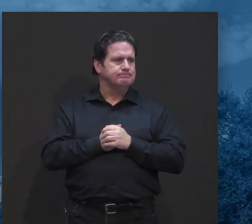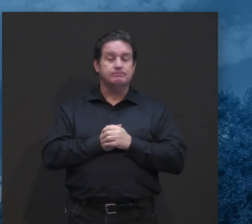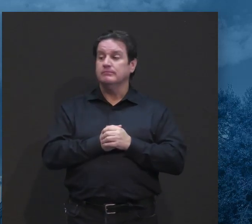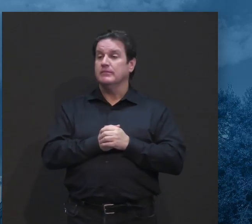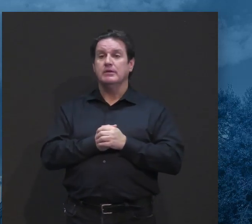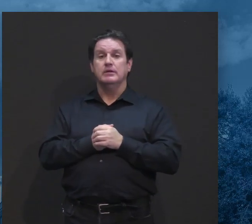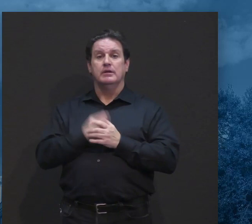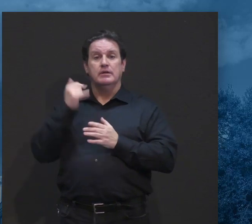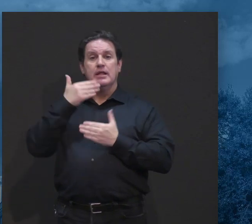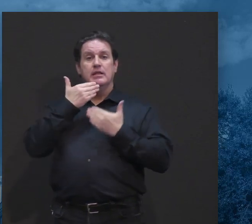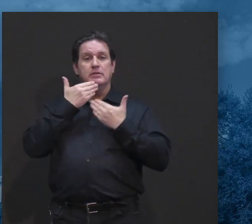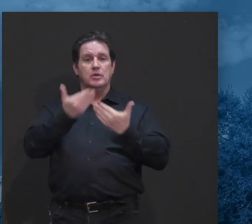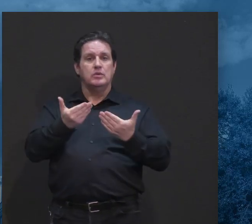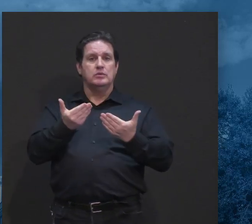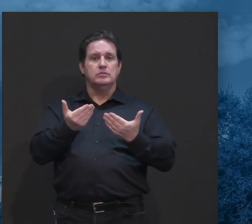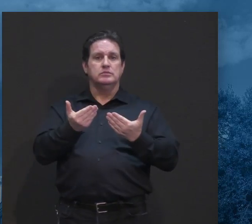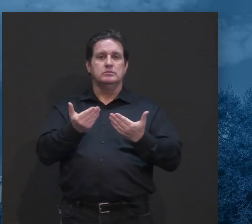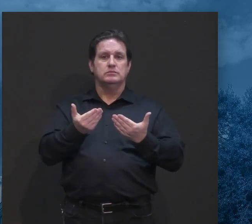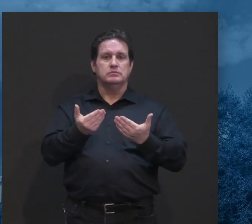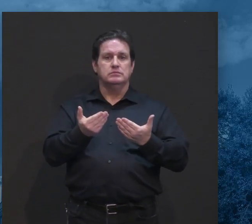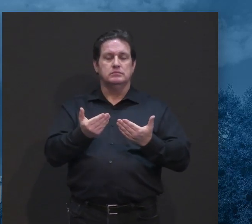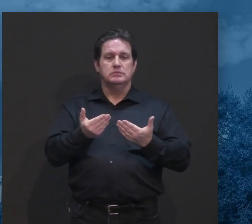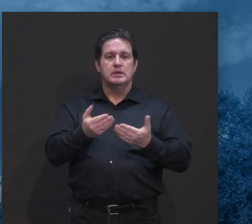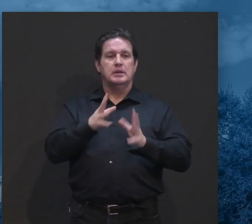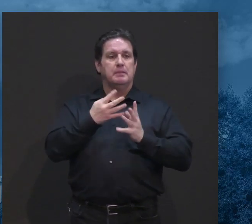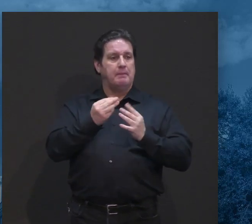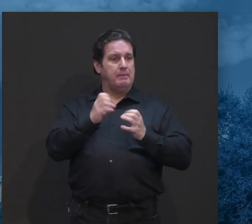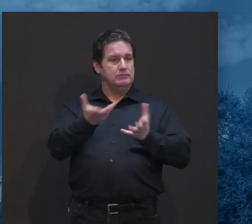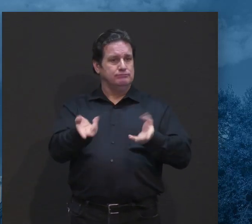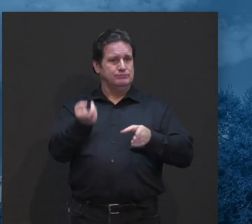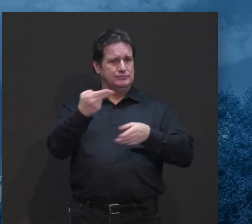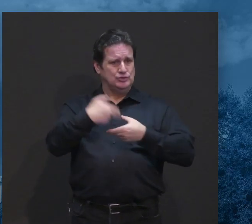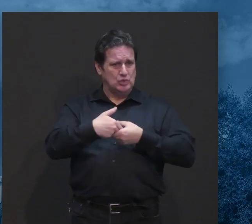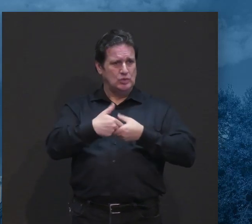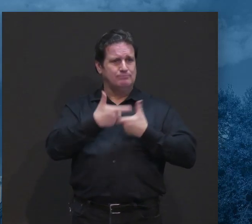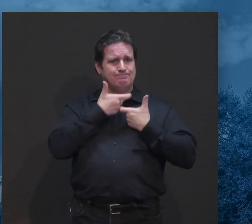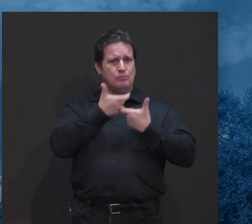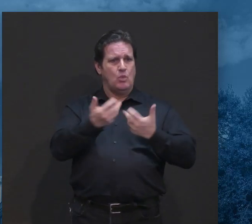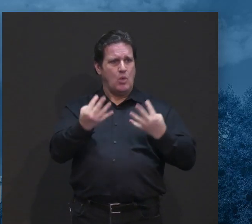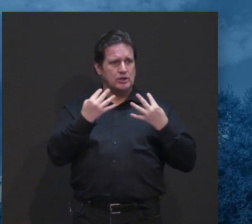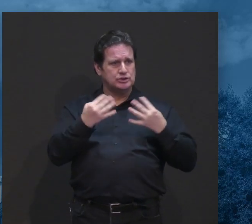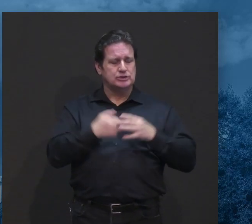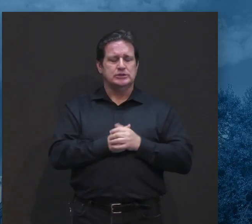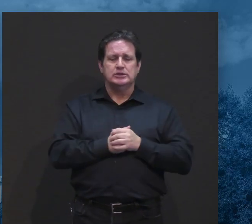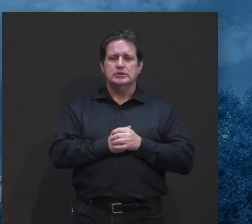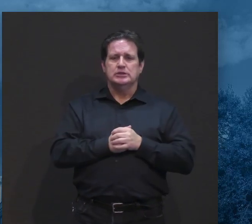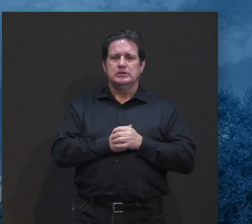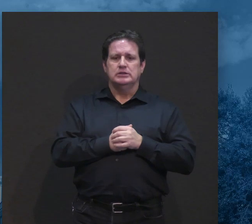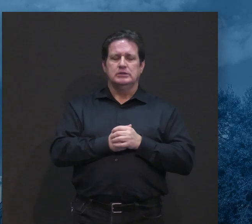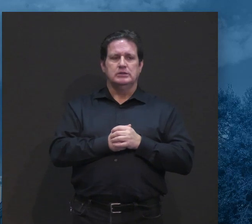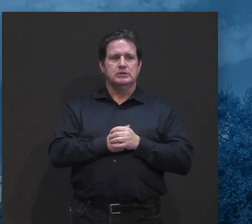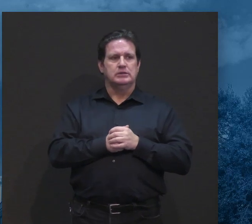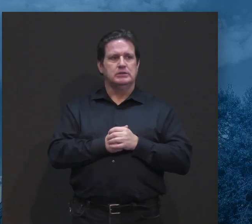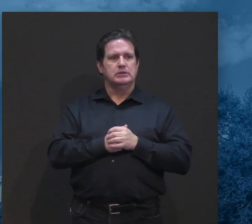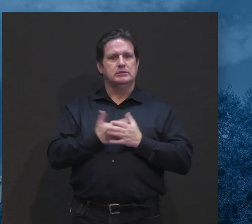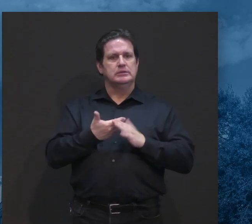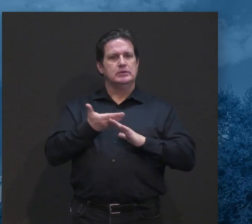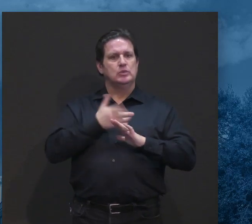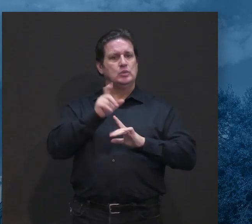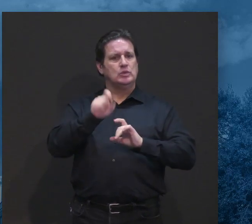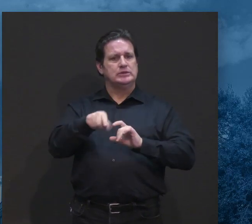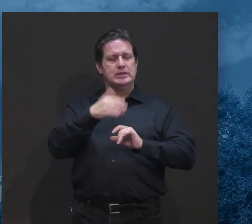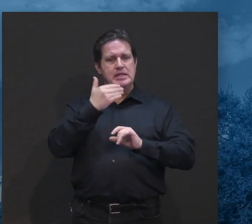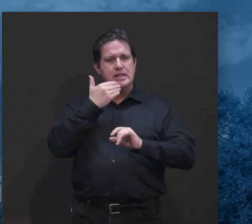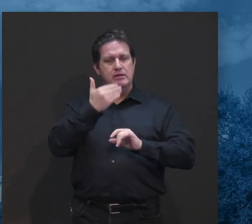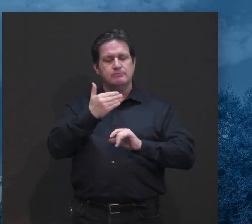So thank you very much, and thank you to the media who joined us in person and those who had pre-submitted